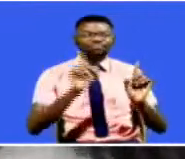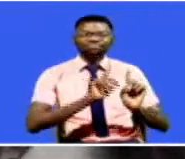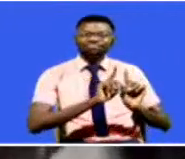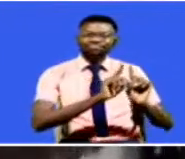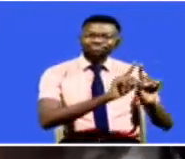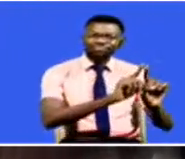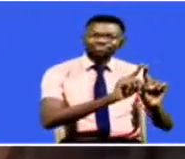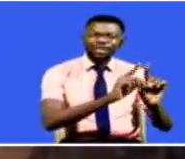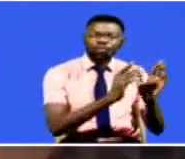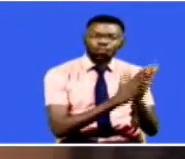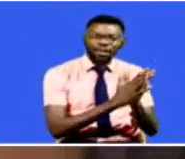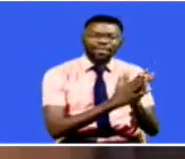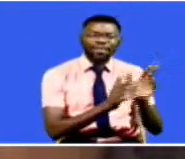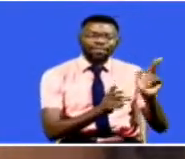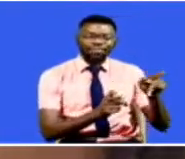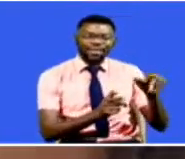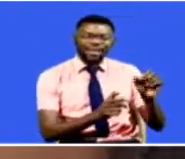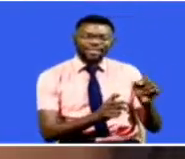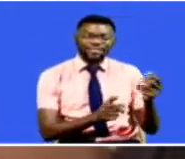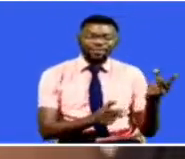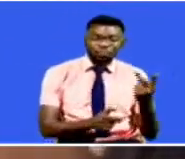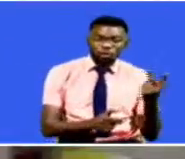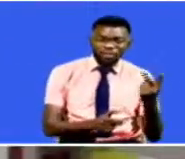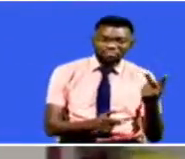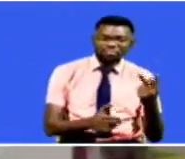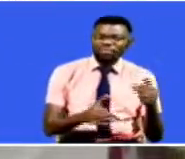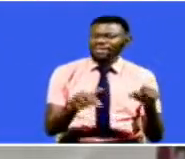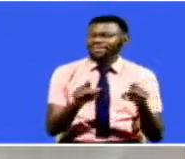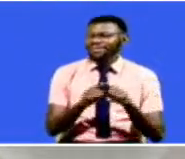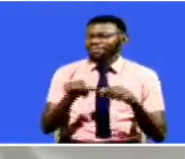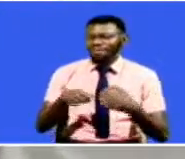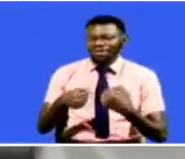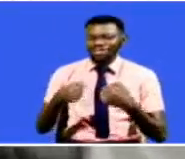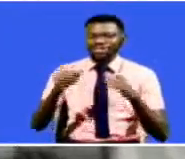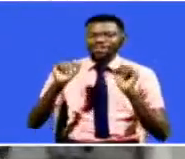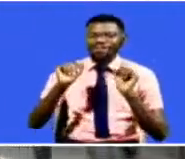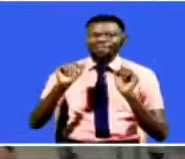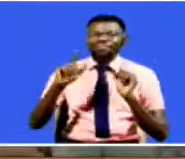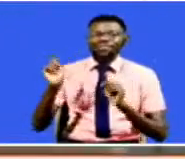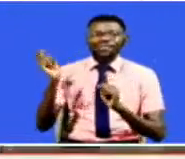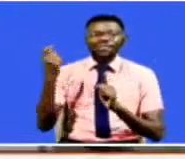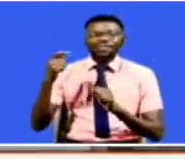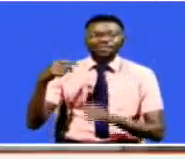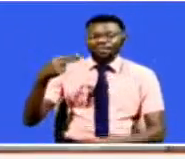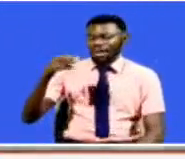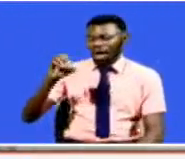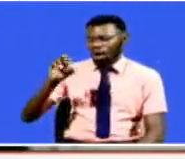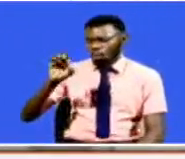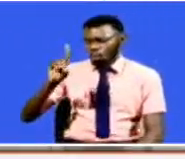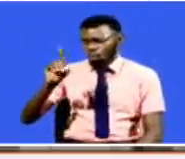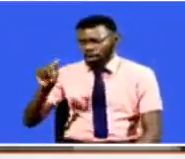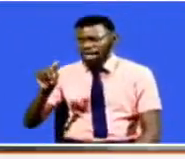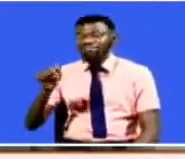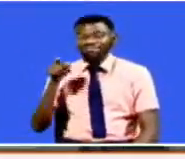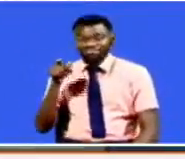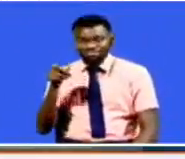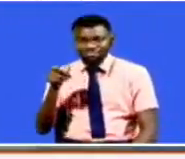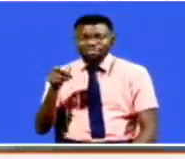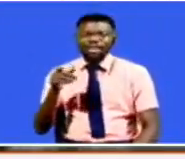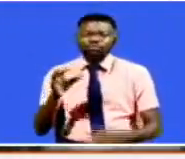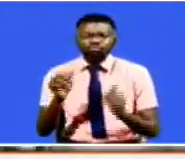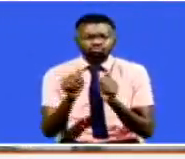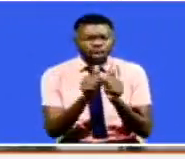by P.S. Dr. Juma Mukwane and chairperson of the Kenya Honda Motors, Dr. Isaac